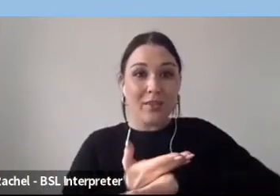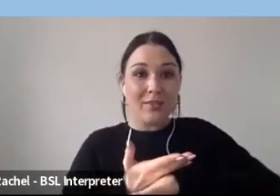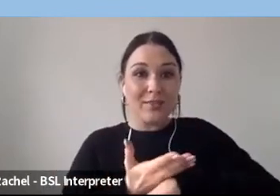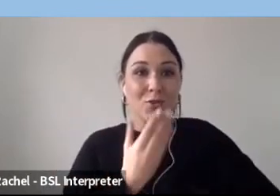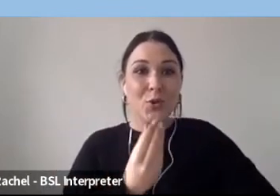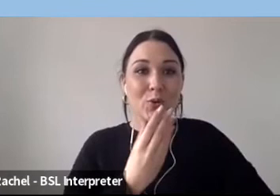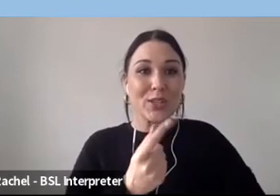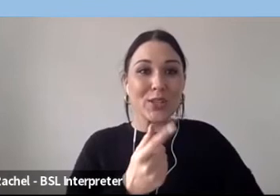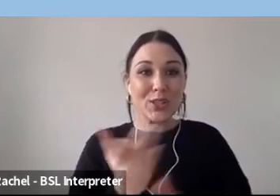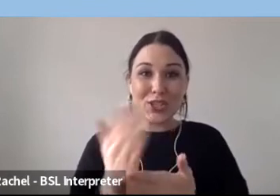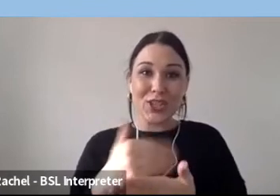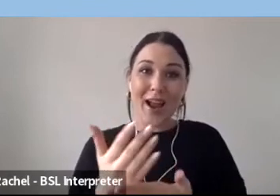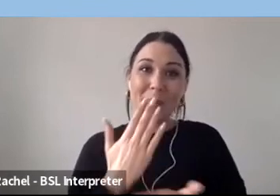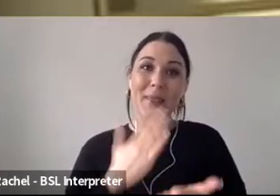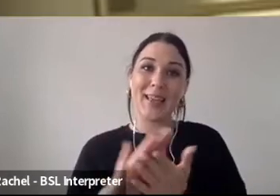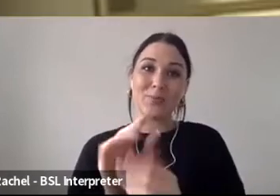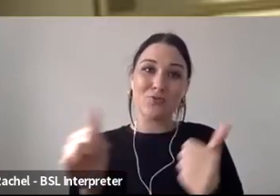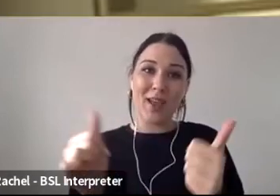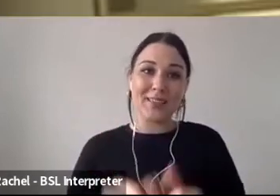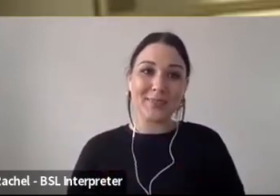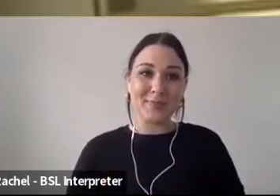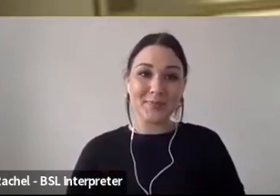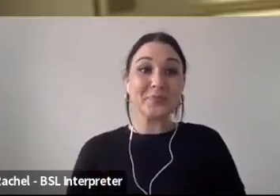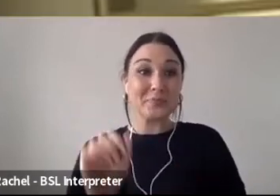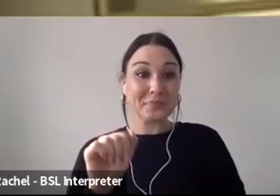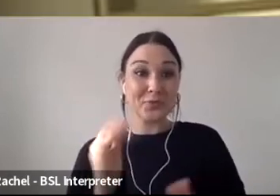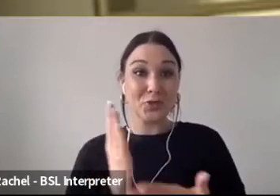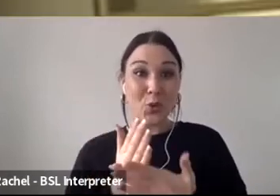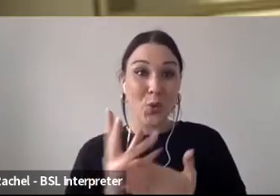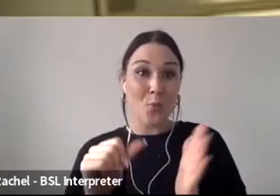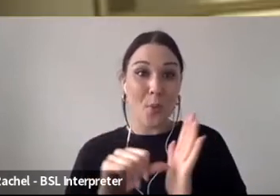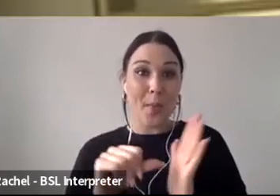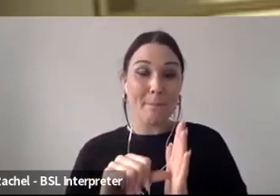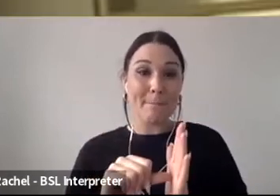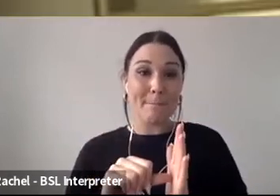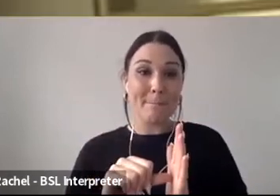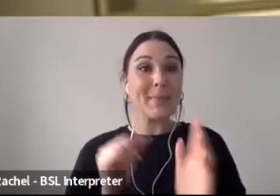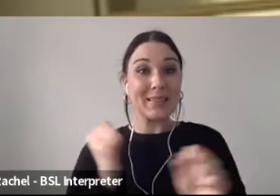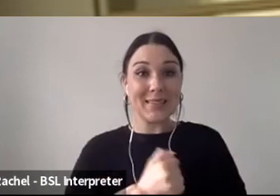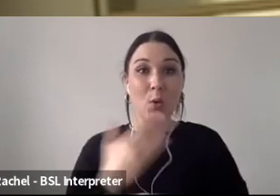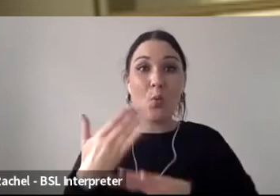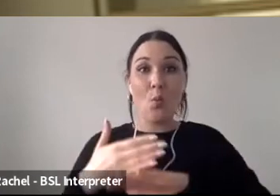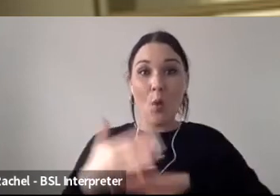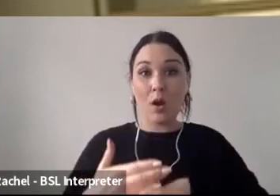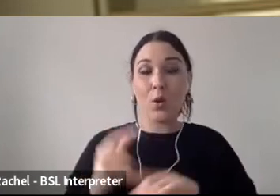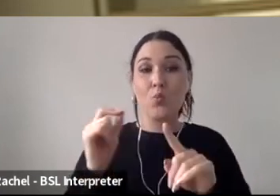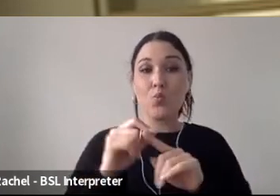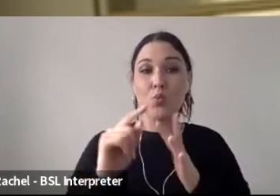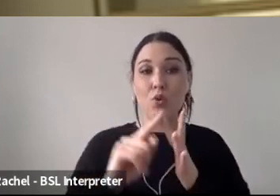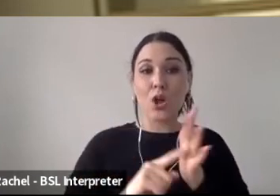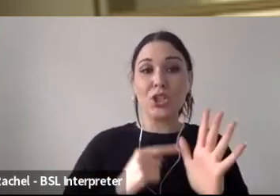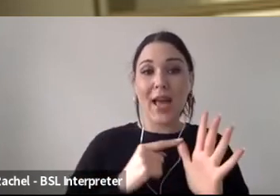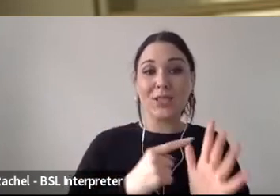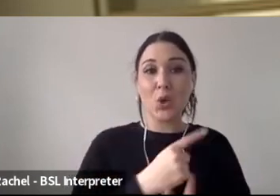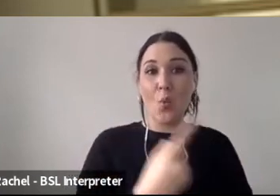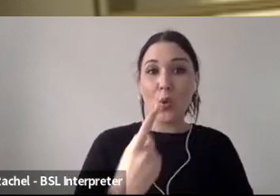could share that, that would be great. Yeah, sure, no problem. I did work on a project for the 111, the National